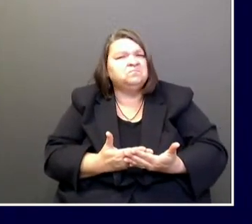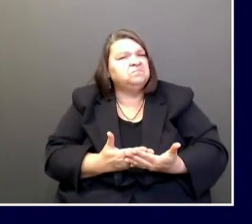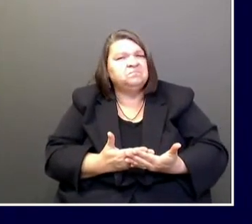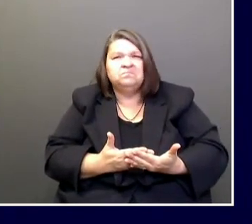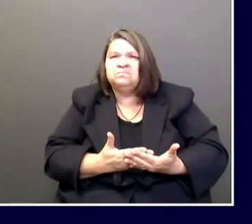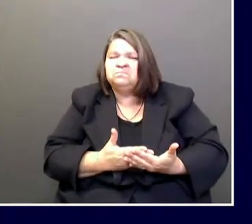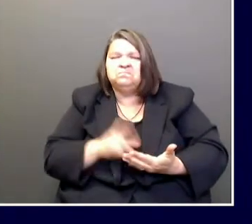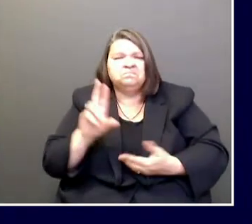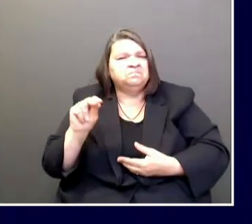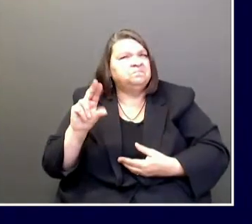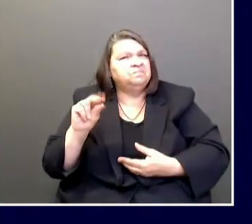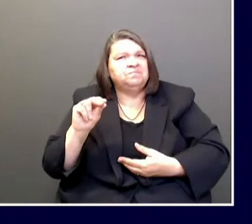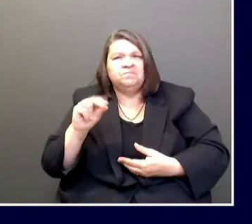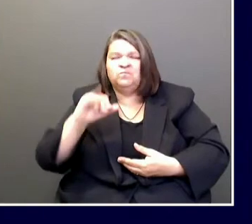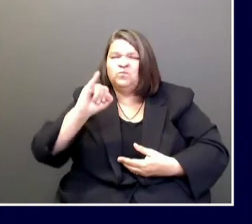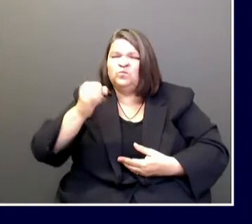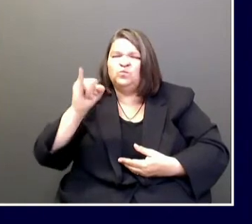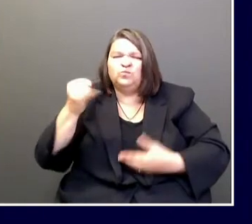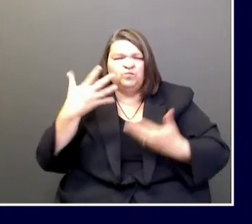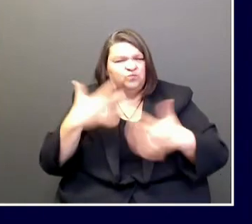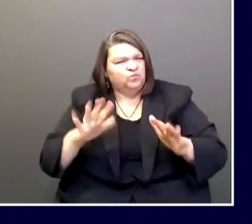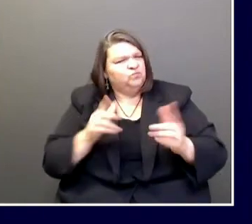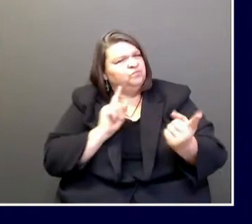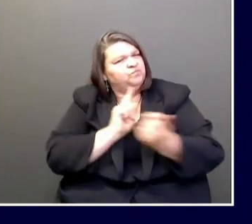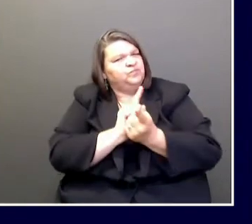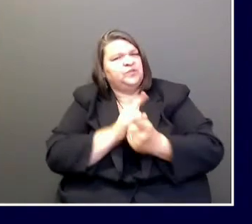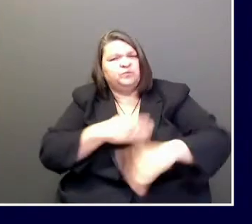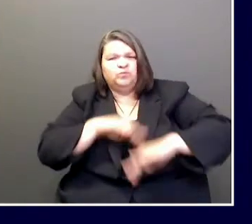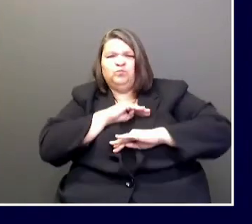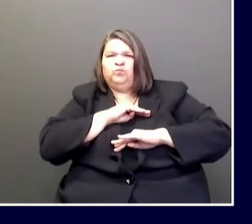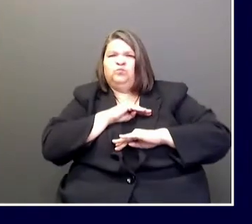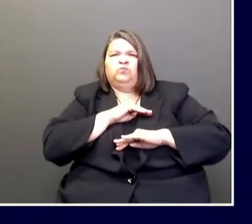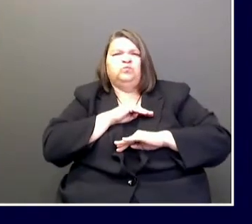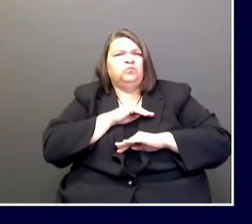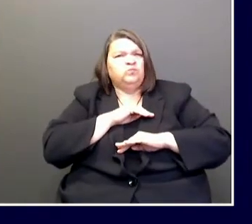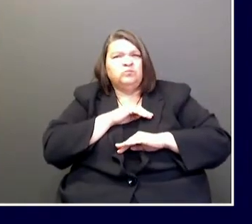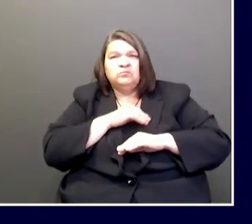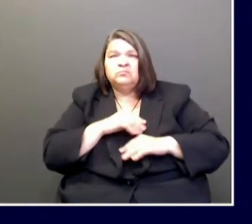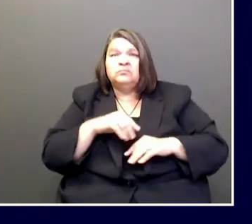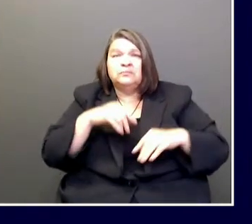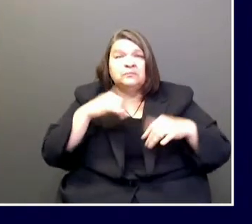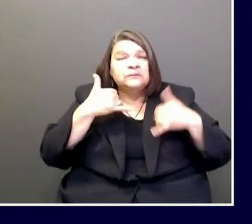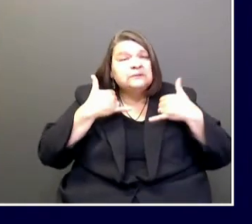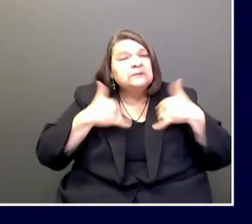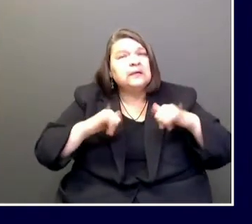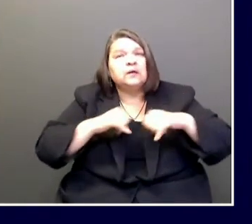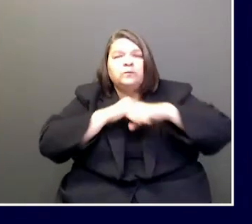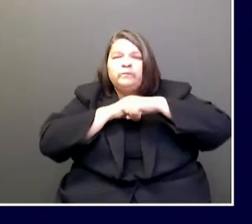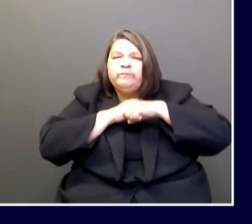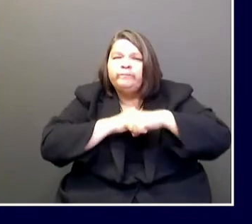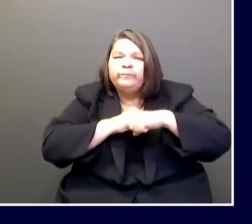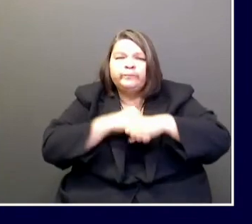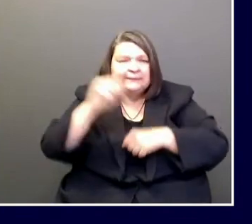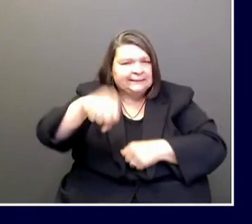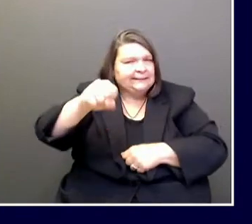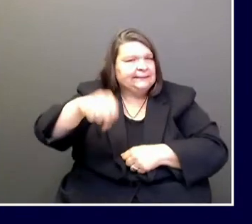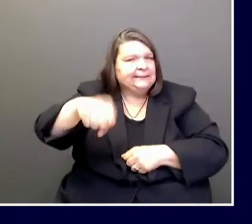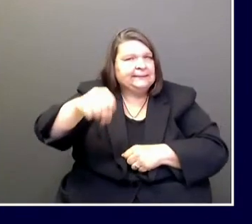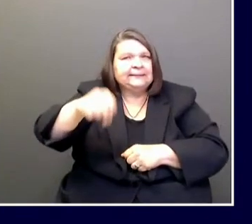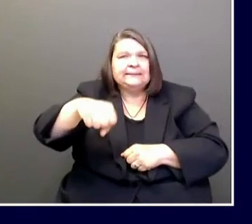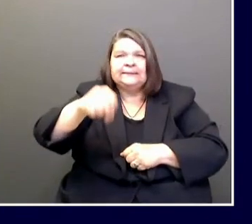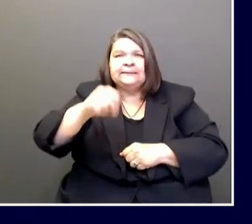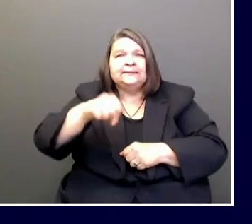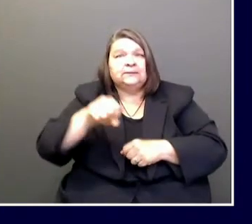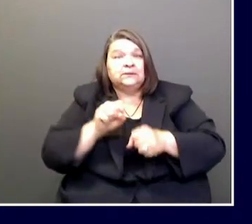folks have expressed concern about, still shows robust effectiveness, even against the Delta variant.